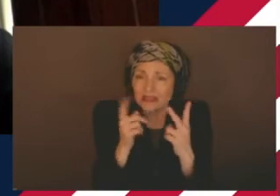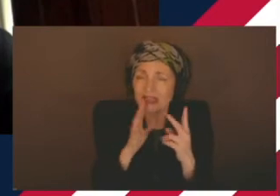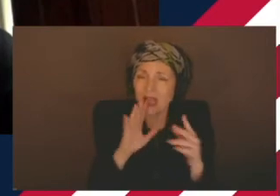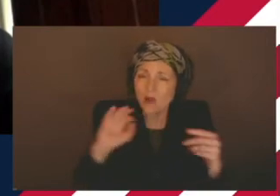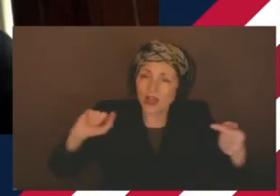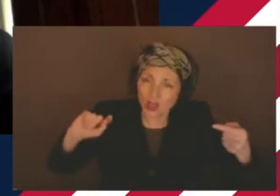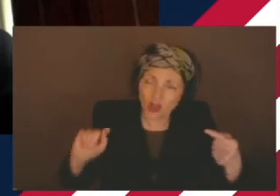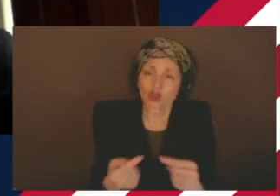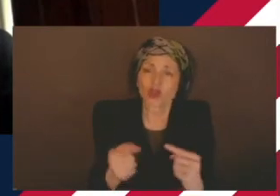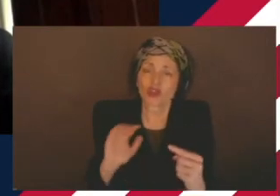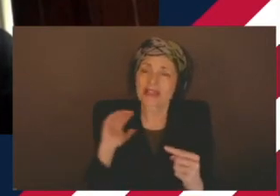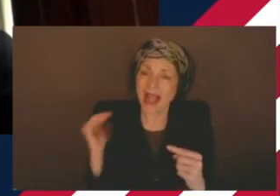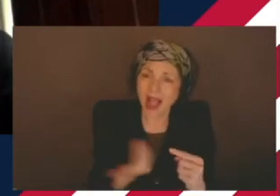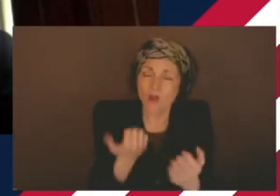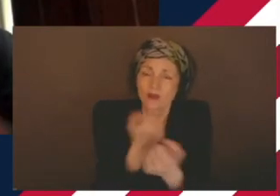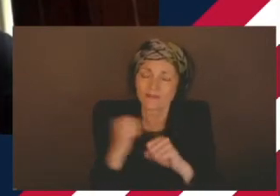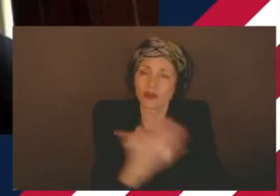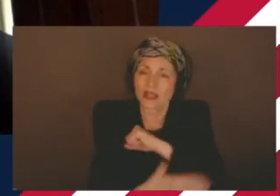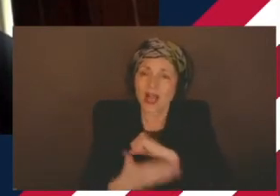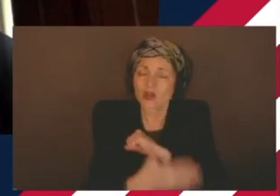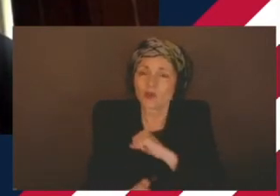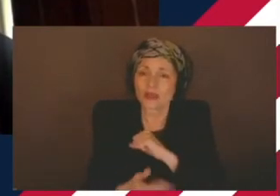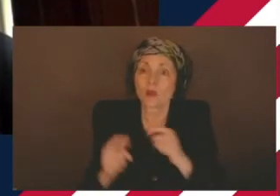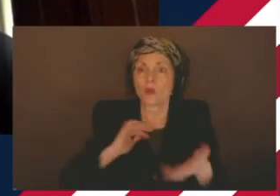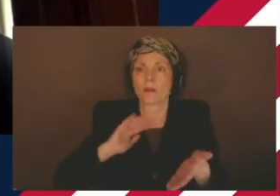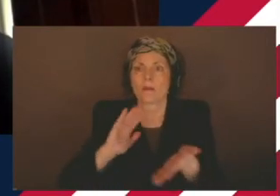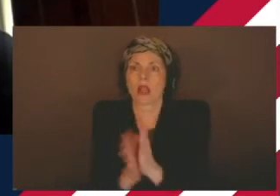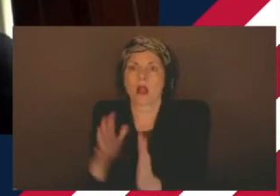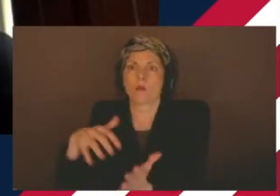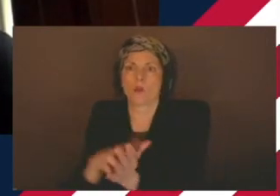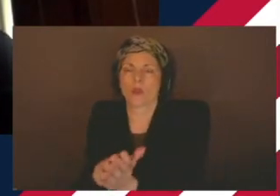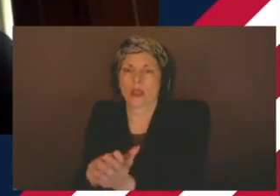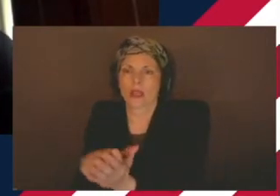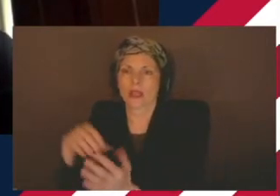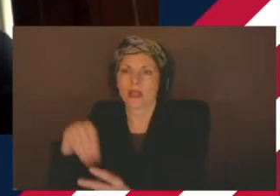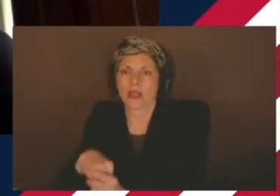our democracy, weakening us from within while empowering the